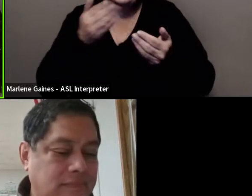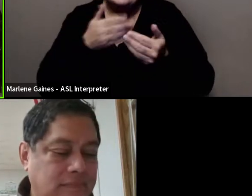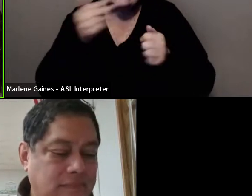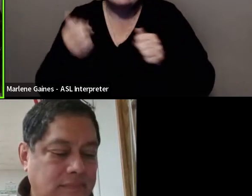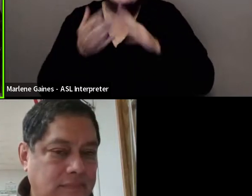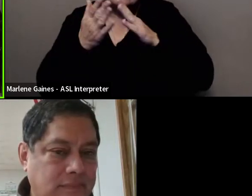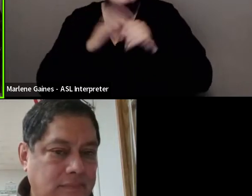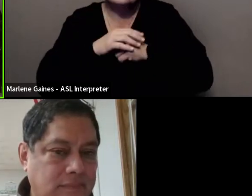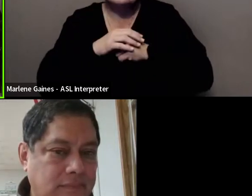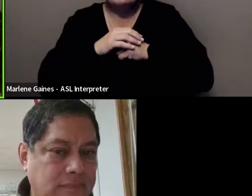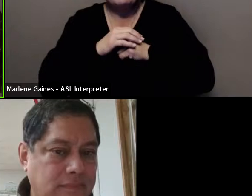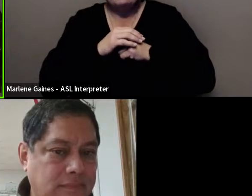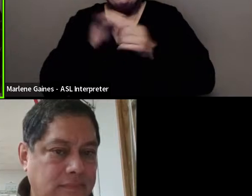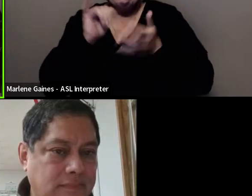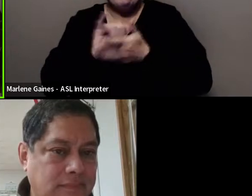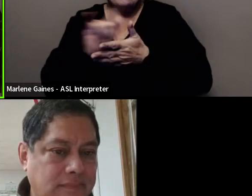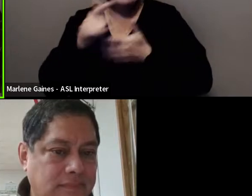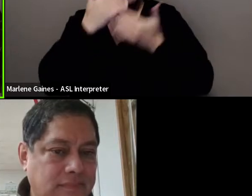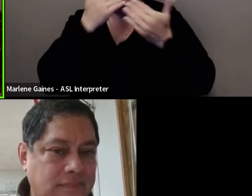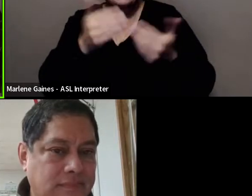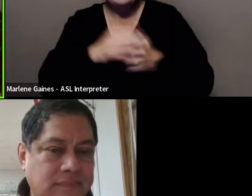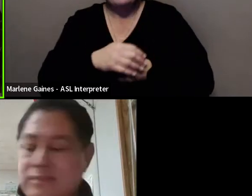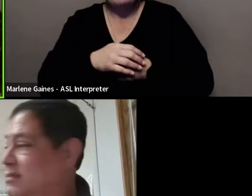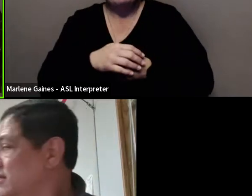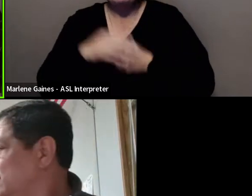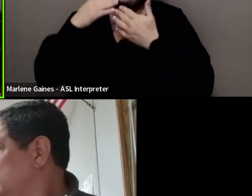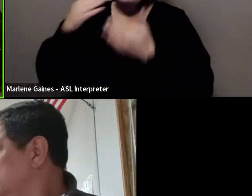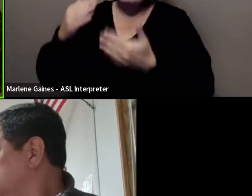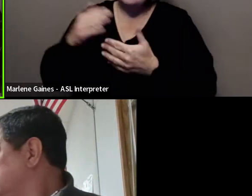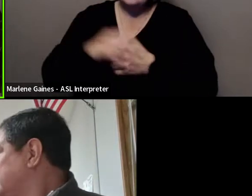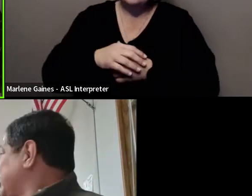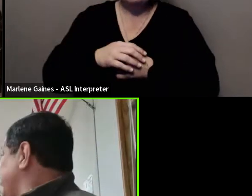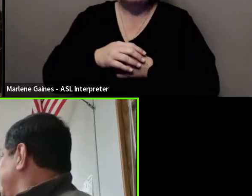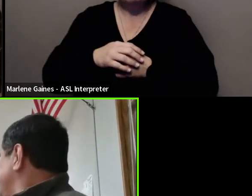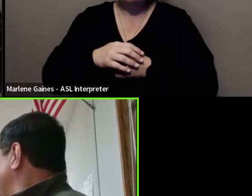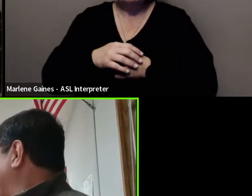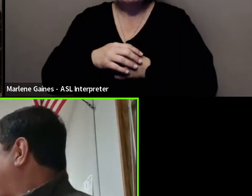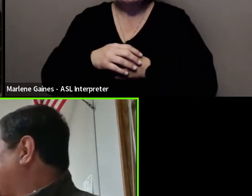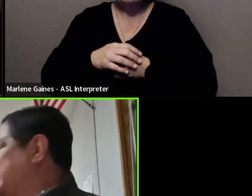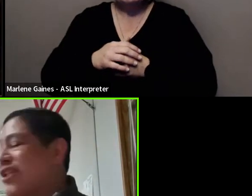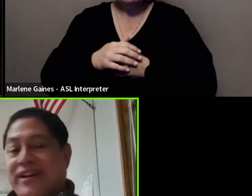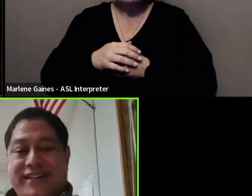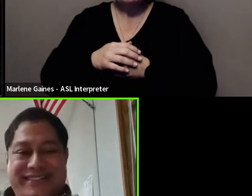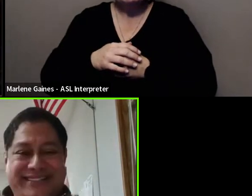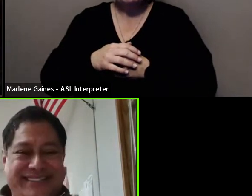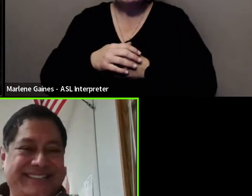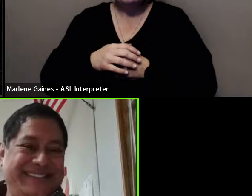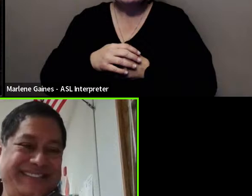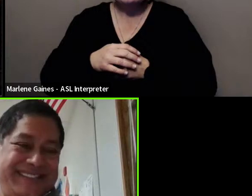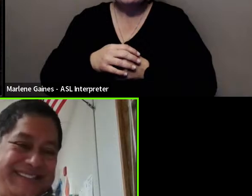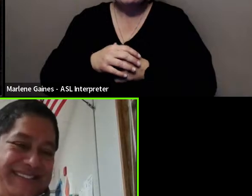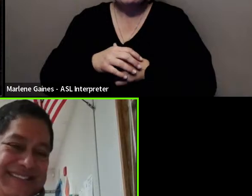address. And that's all. Thank you. Thank you. Sorry. Okay. I can talk.